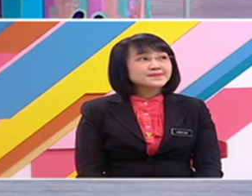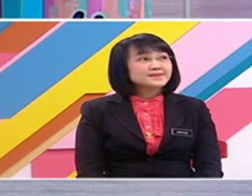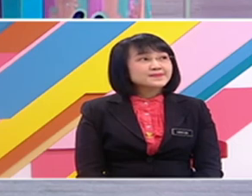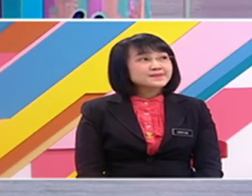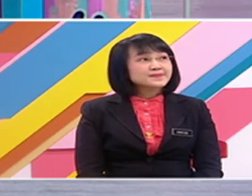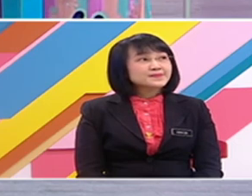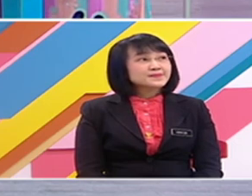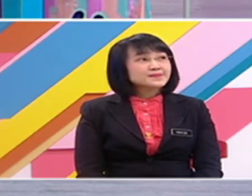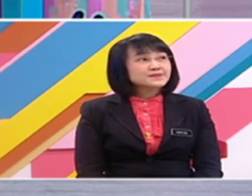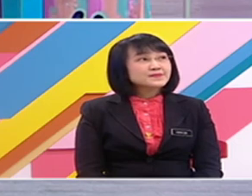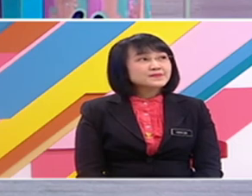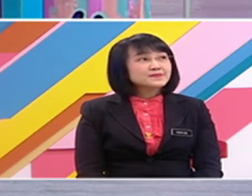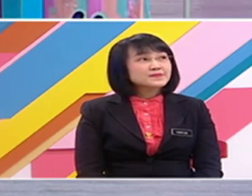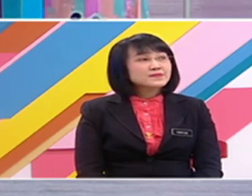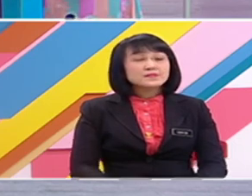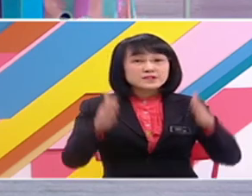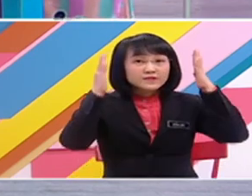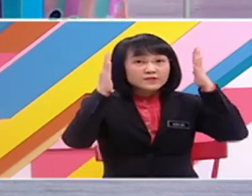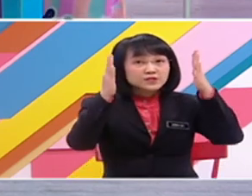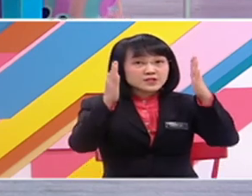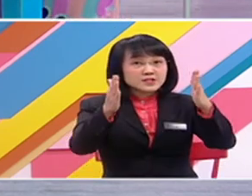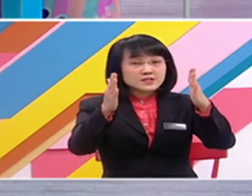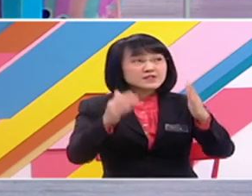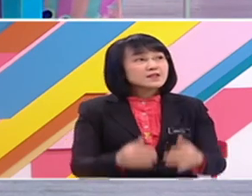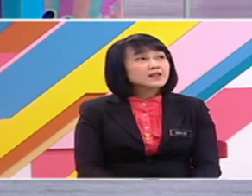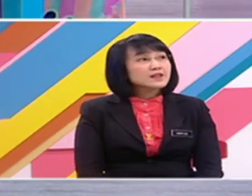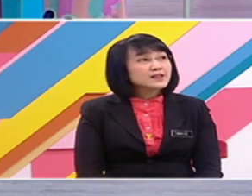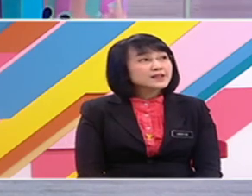me. Let's focus on, let's say,